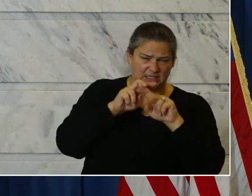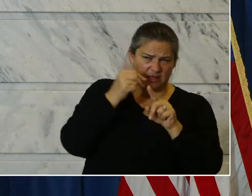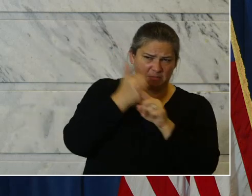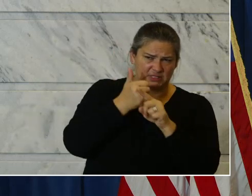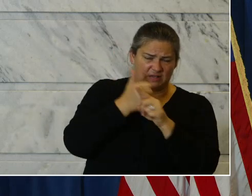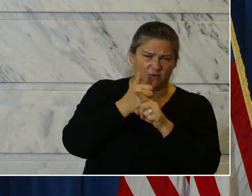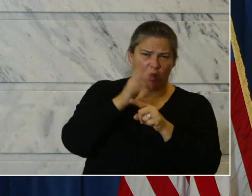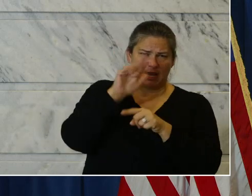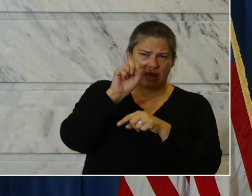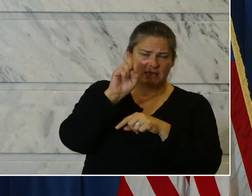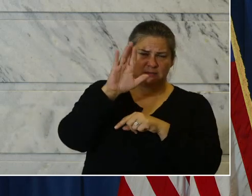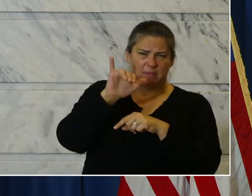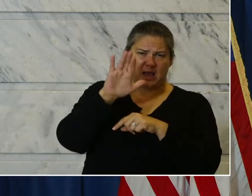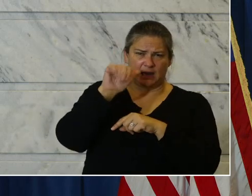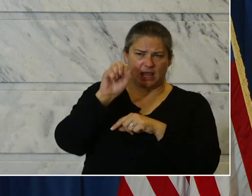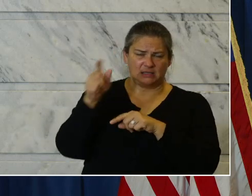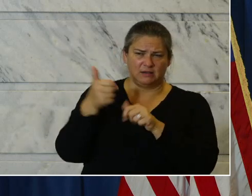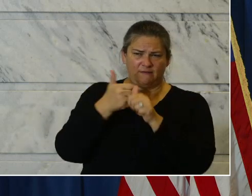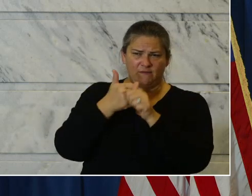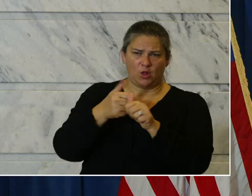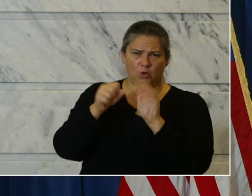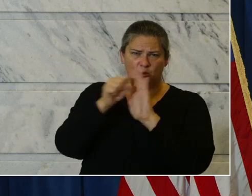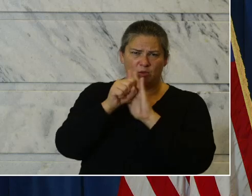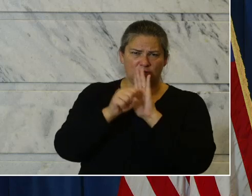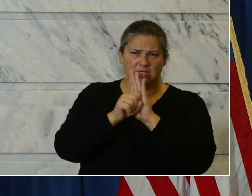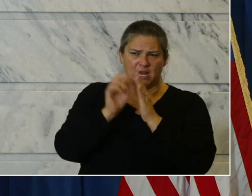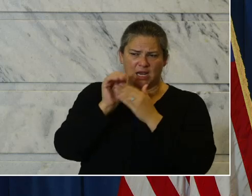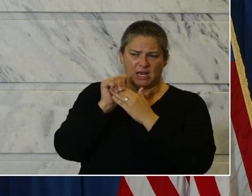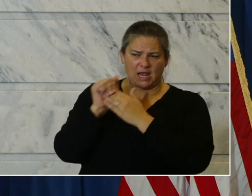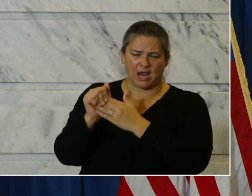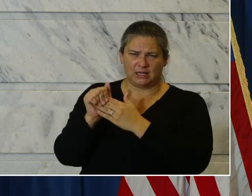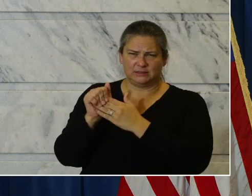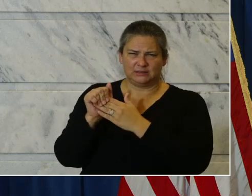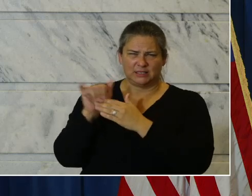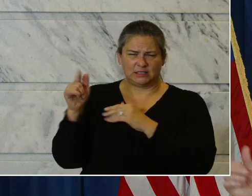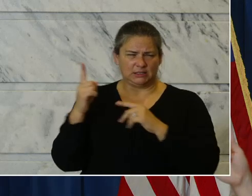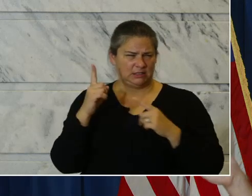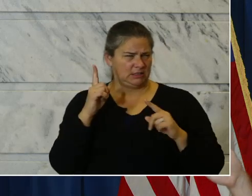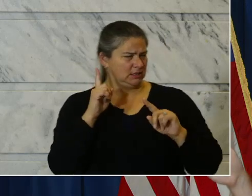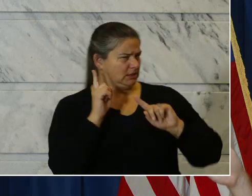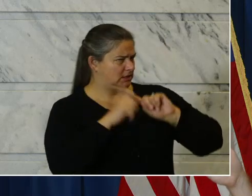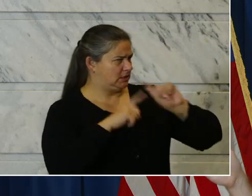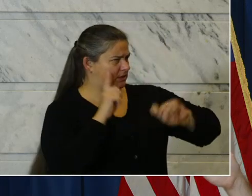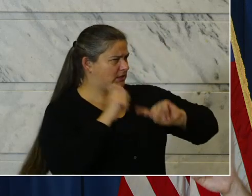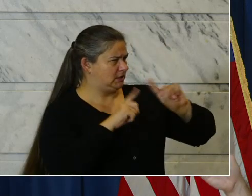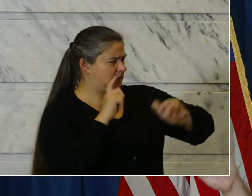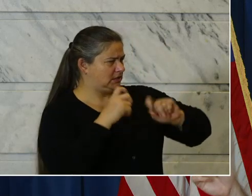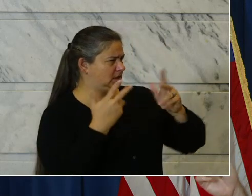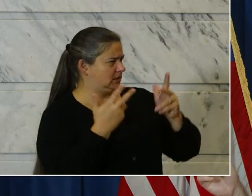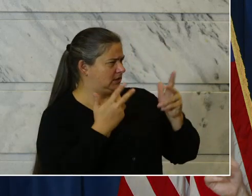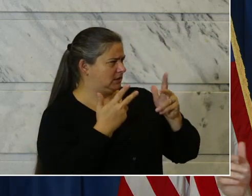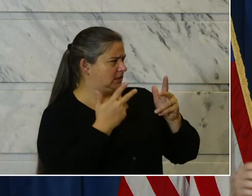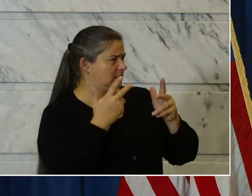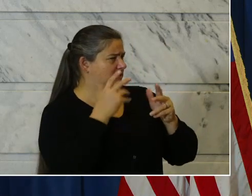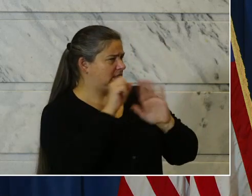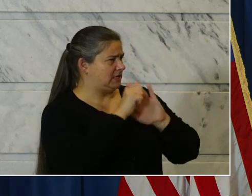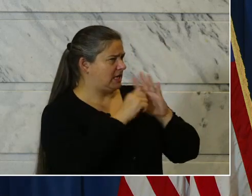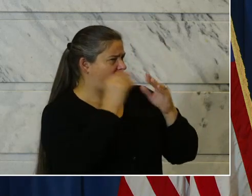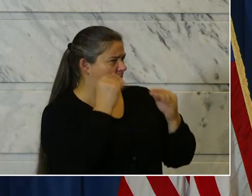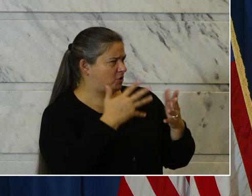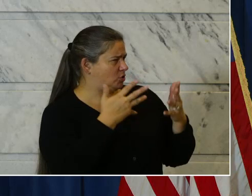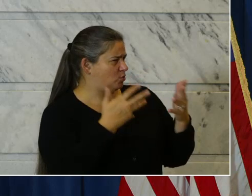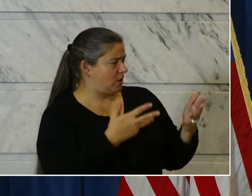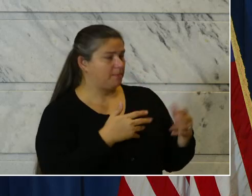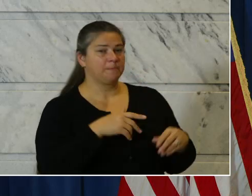basis when following the state guidance? The reason that the state information lags is that the